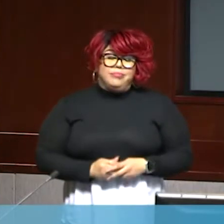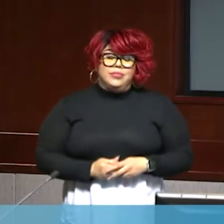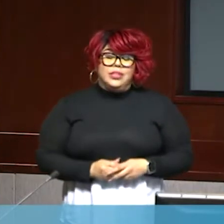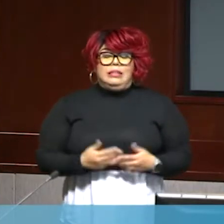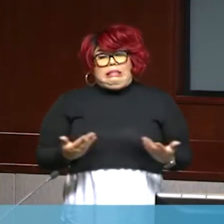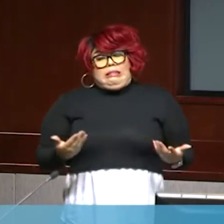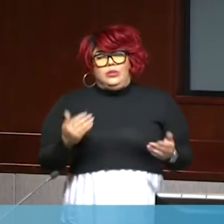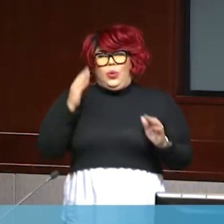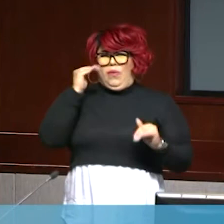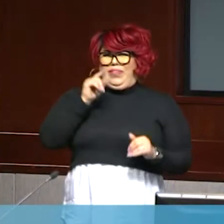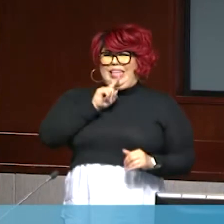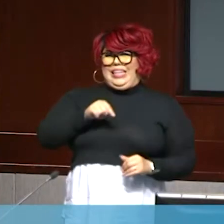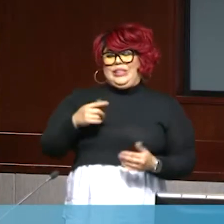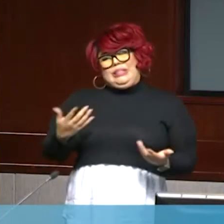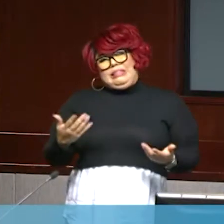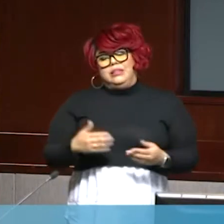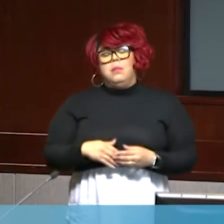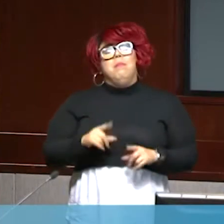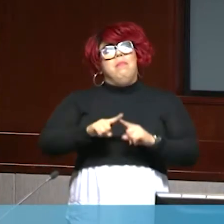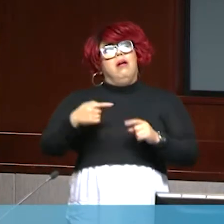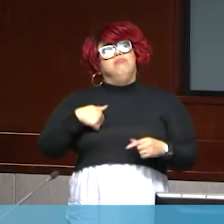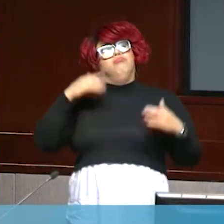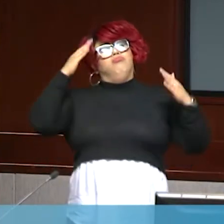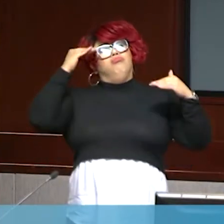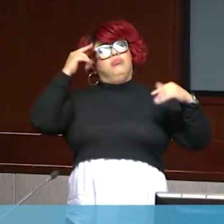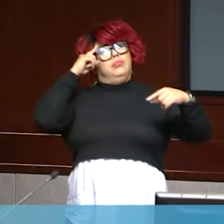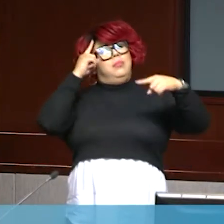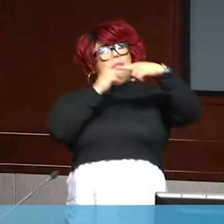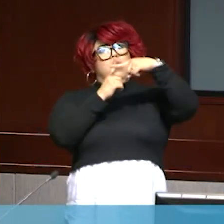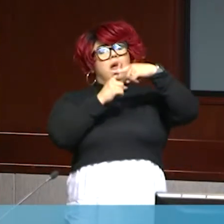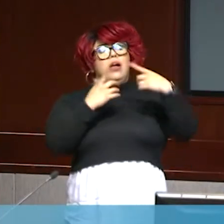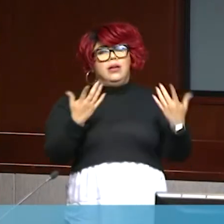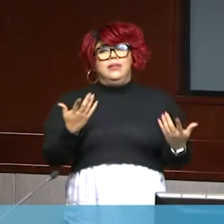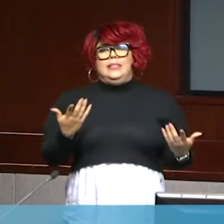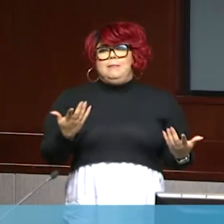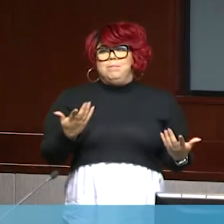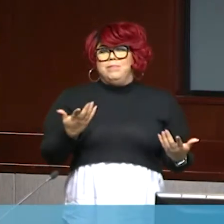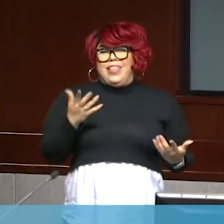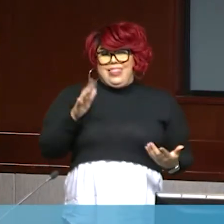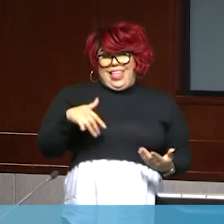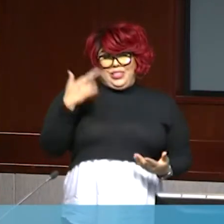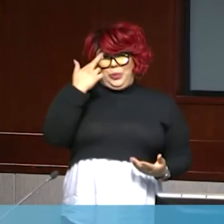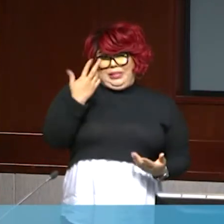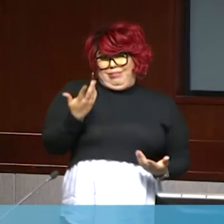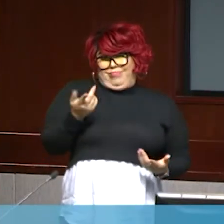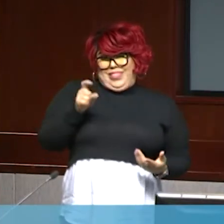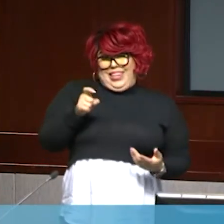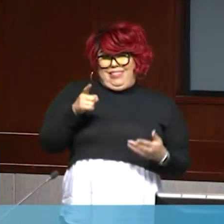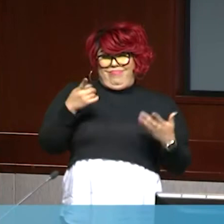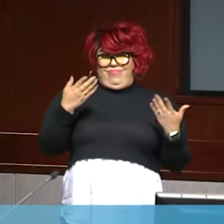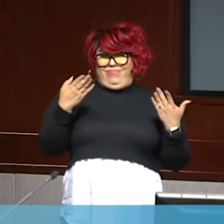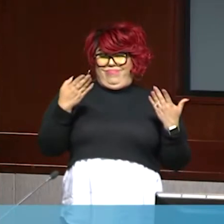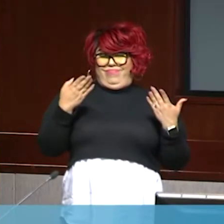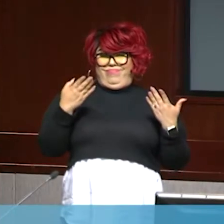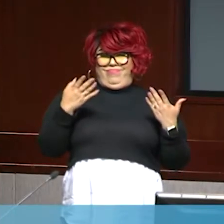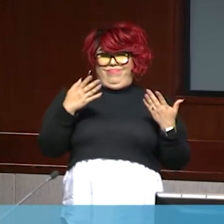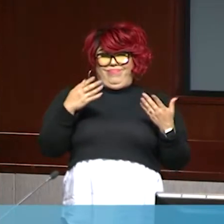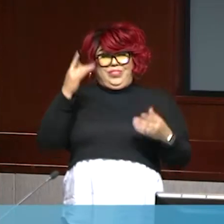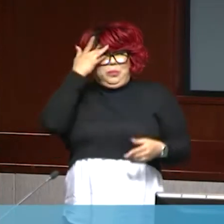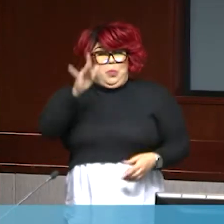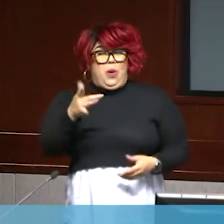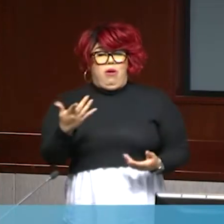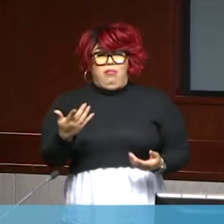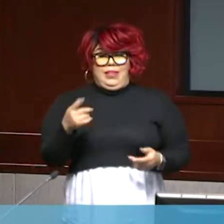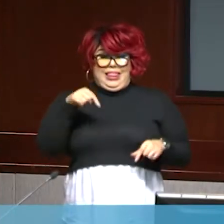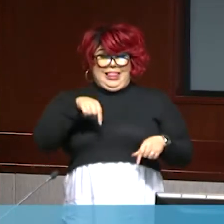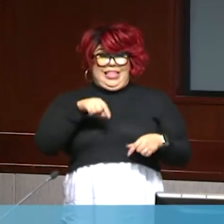hopefully that answers your question. I hope to see improvement. This is why we need to, this virus is here. It's going to remain here. It's going to